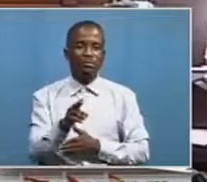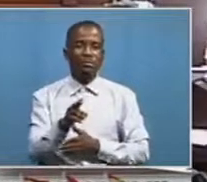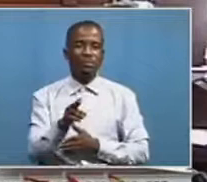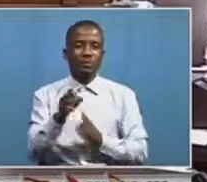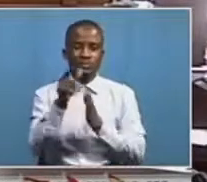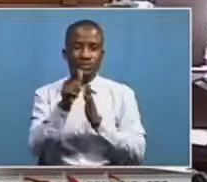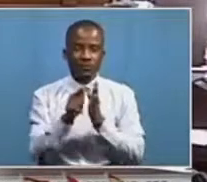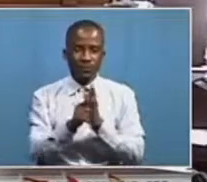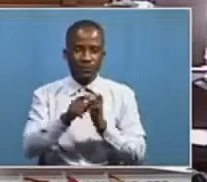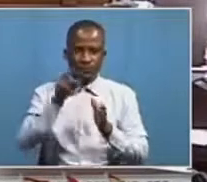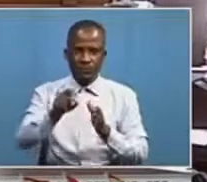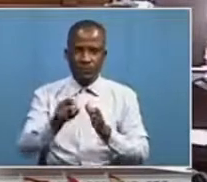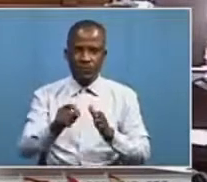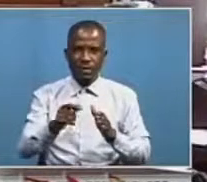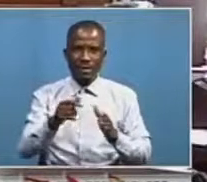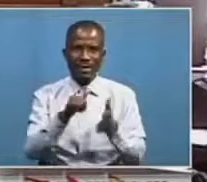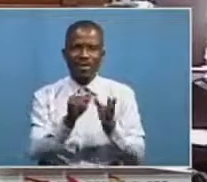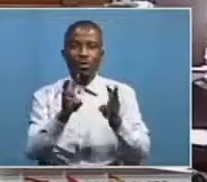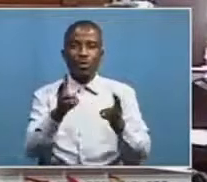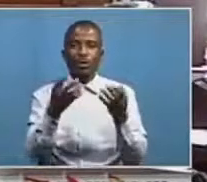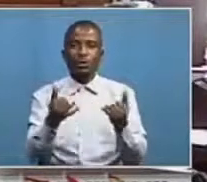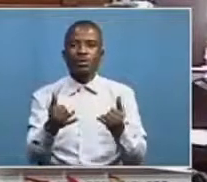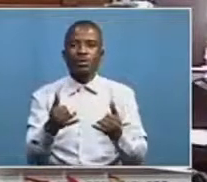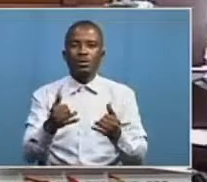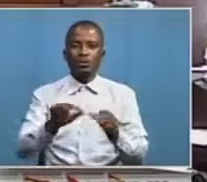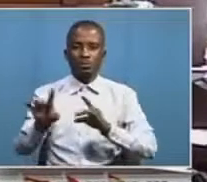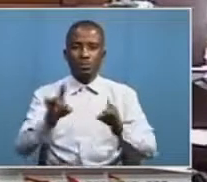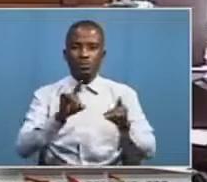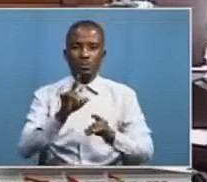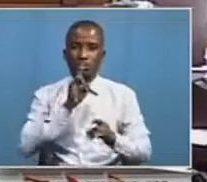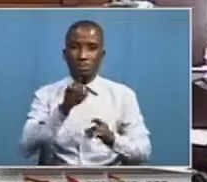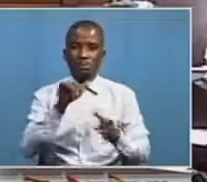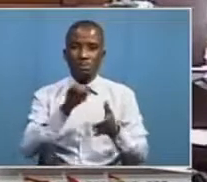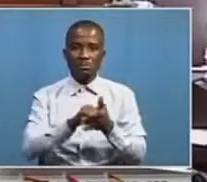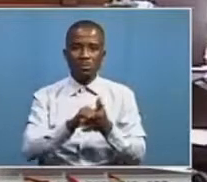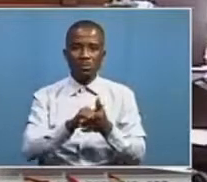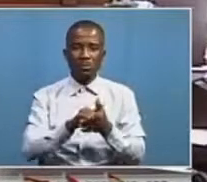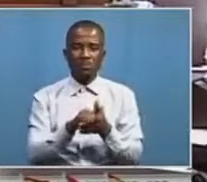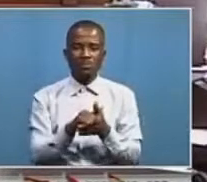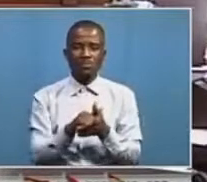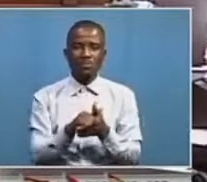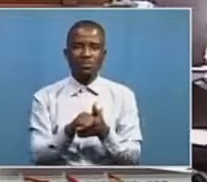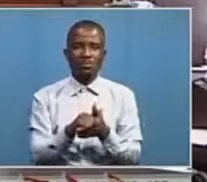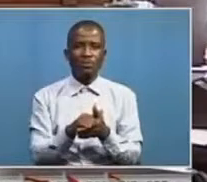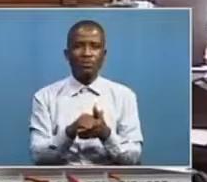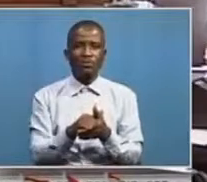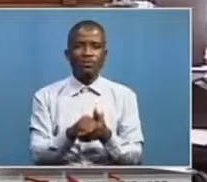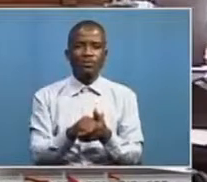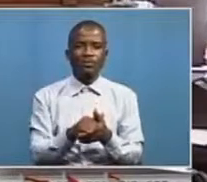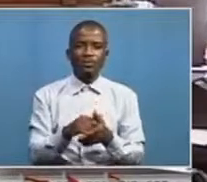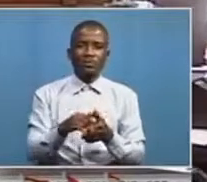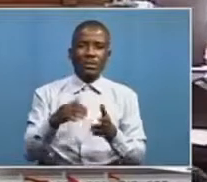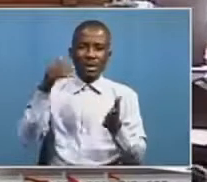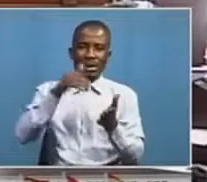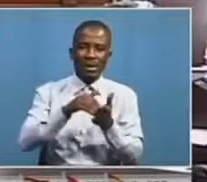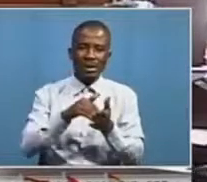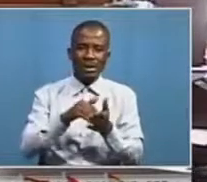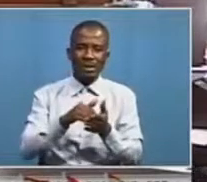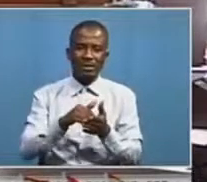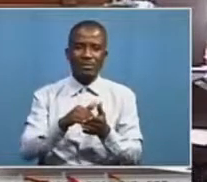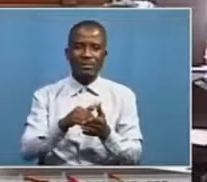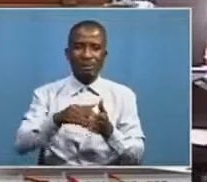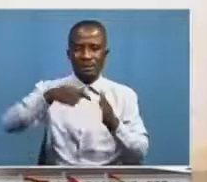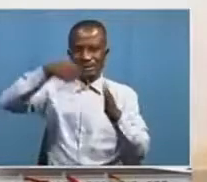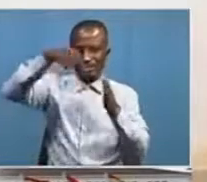in this type of litigation, the reliefs and the facts verified by the affidavit. End of. Further, it is always the duty of